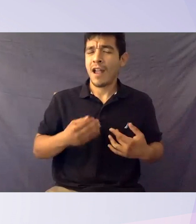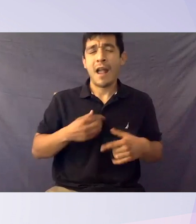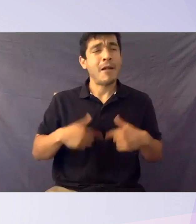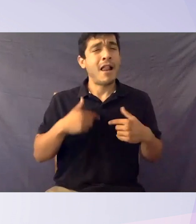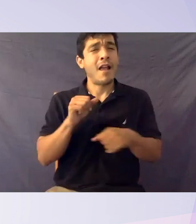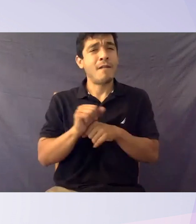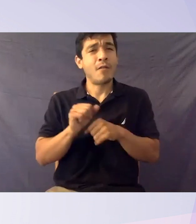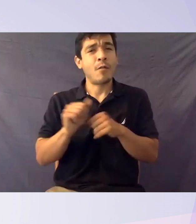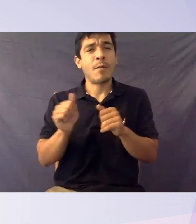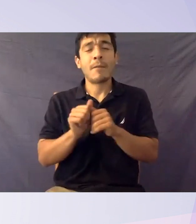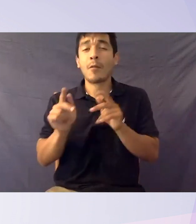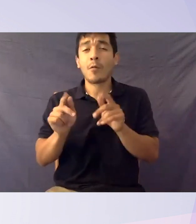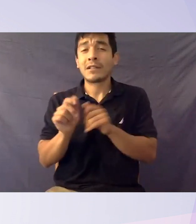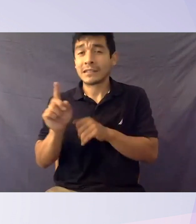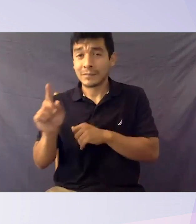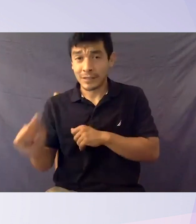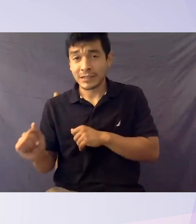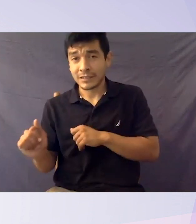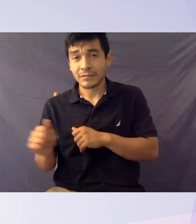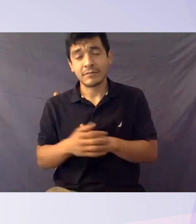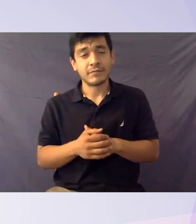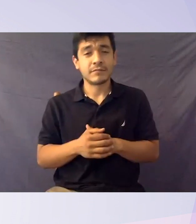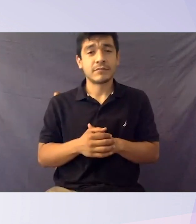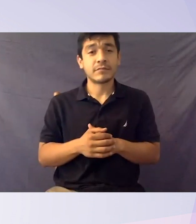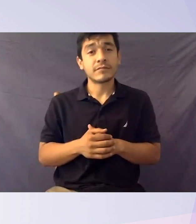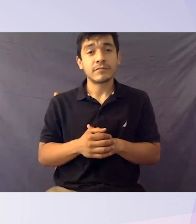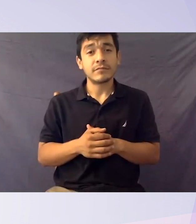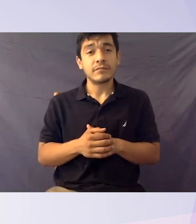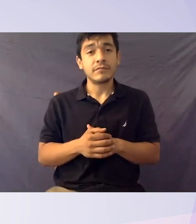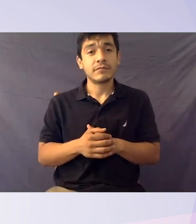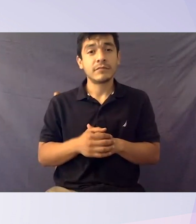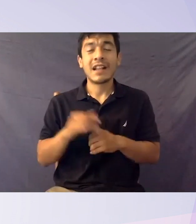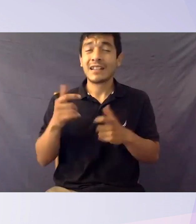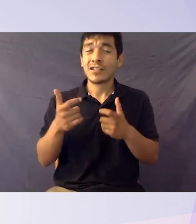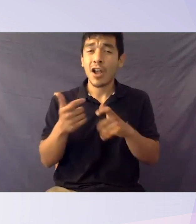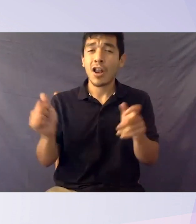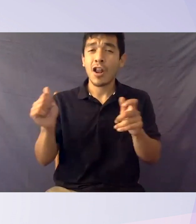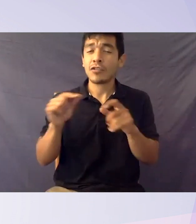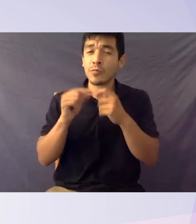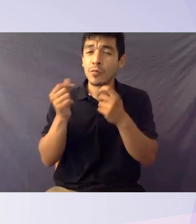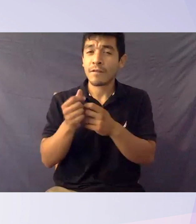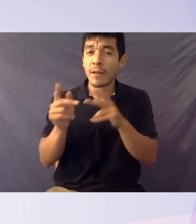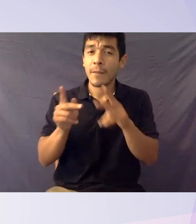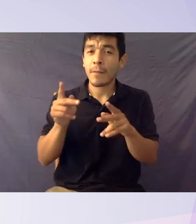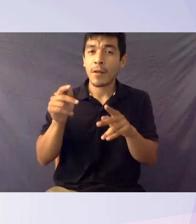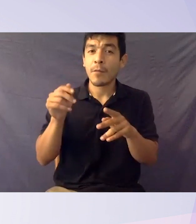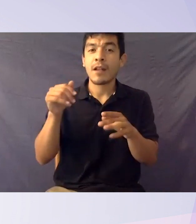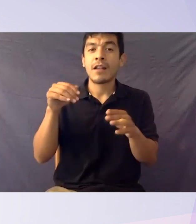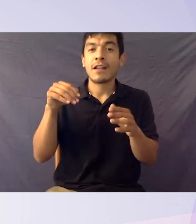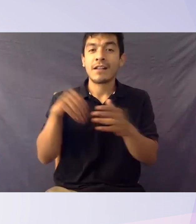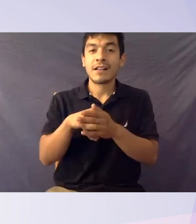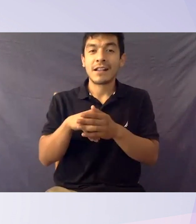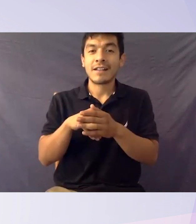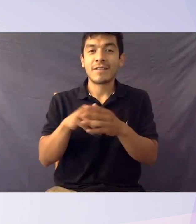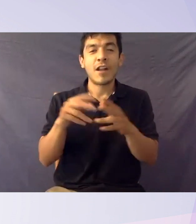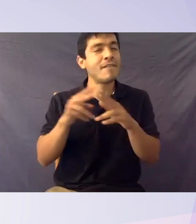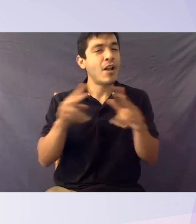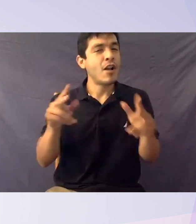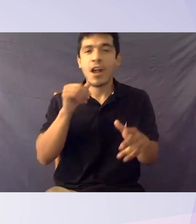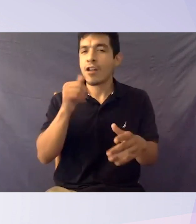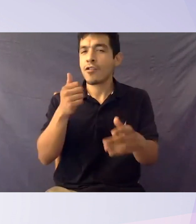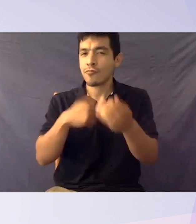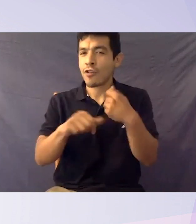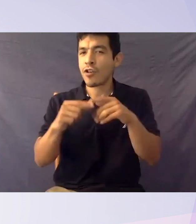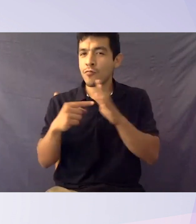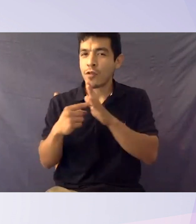life work with people with disability, which is the largest minority and very underrepresented